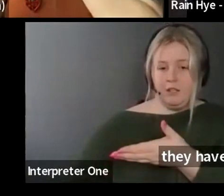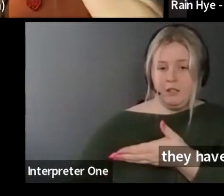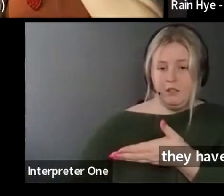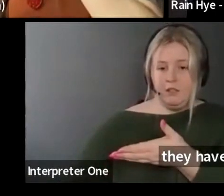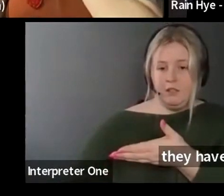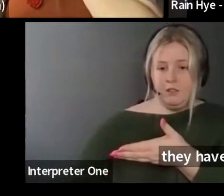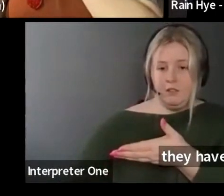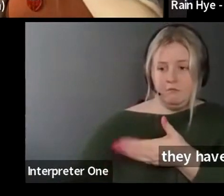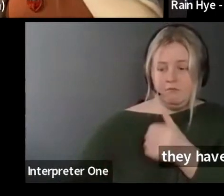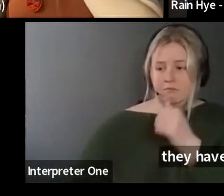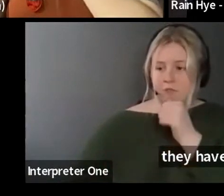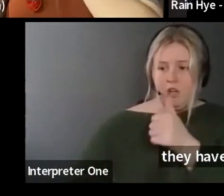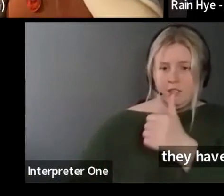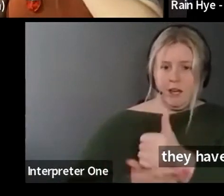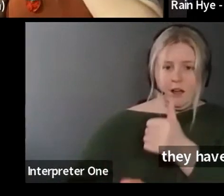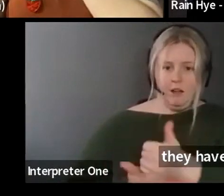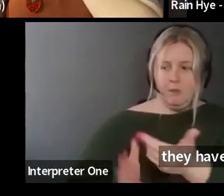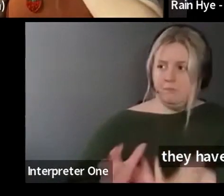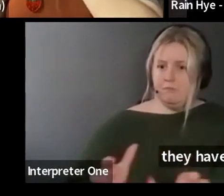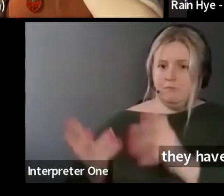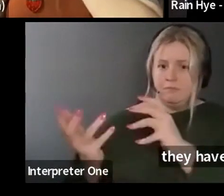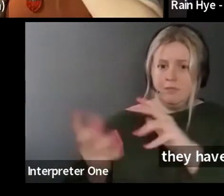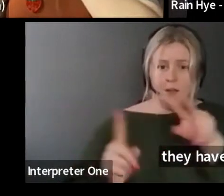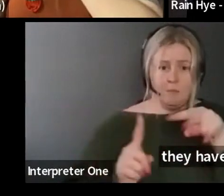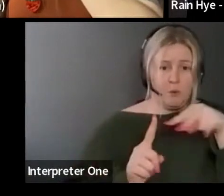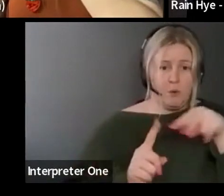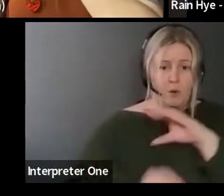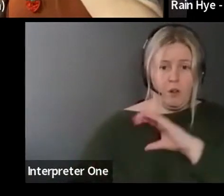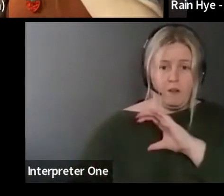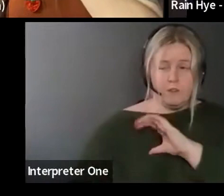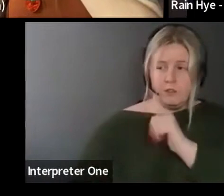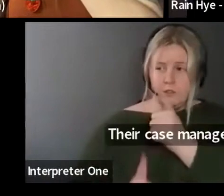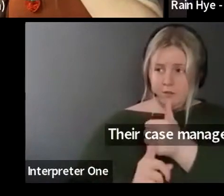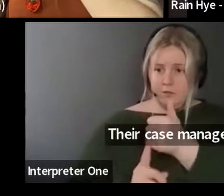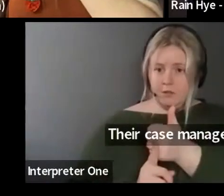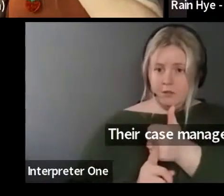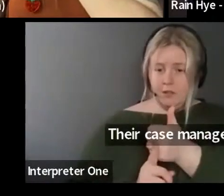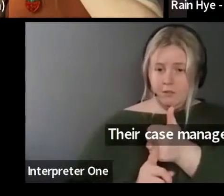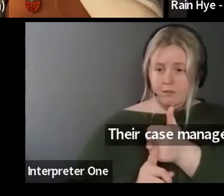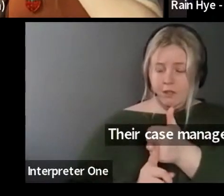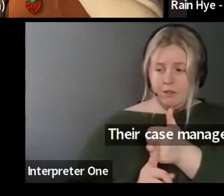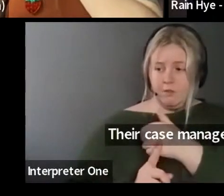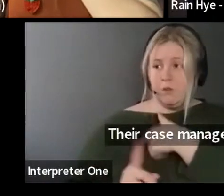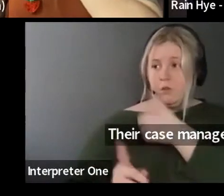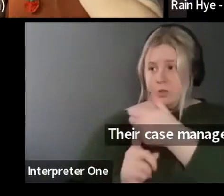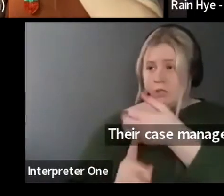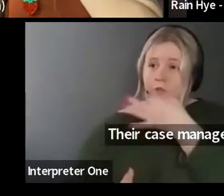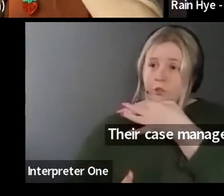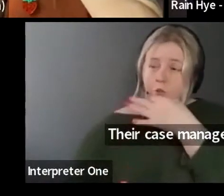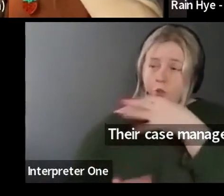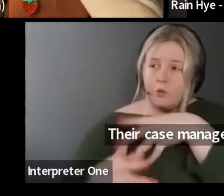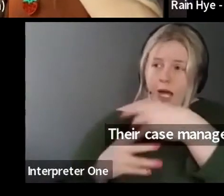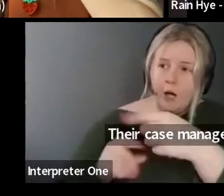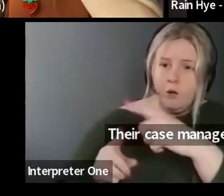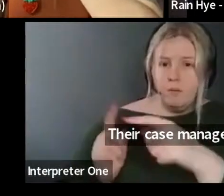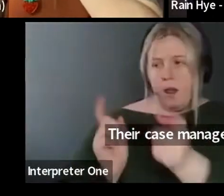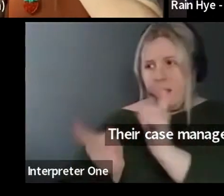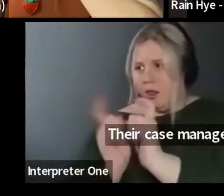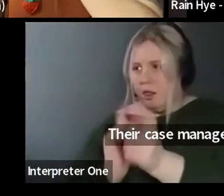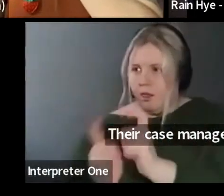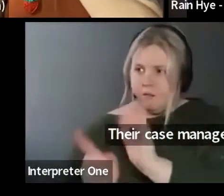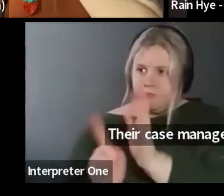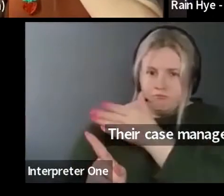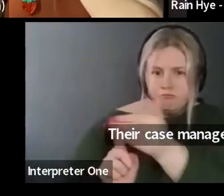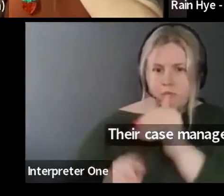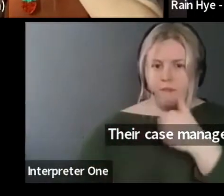sabotage them. Like the parole officer will sabotage someone's release, based on disability and race,